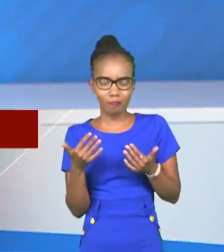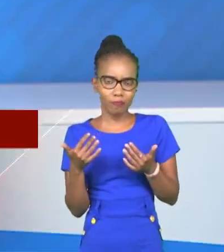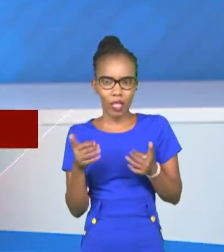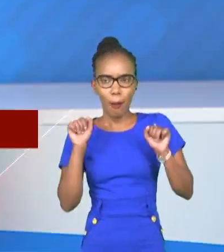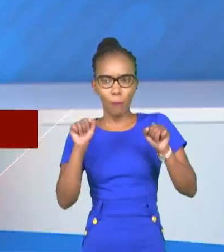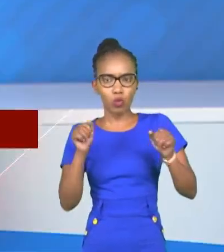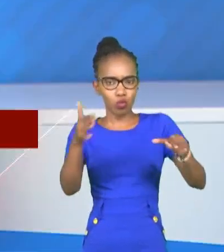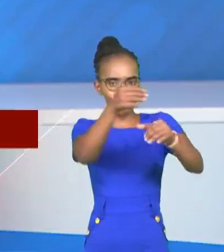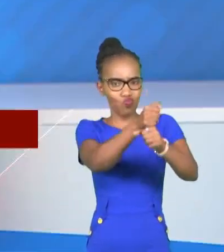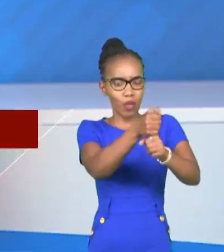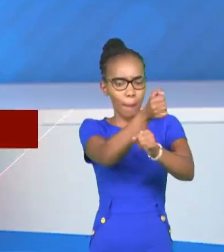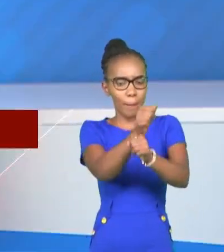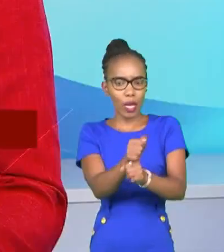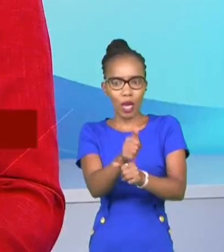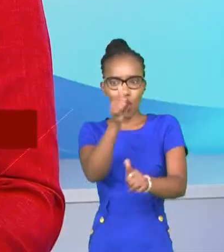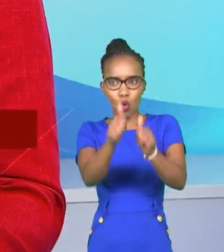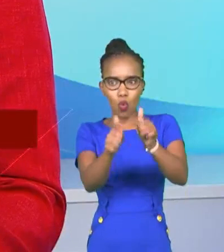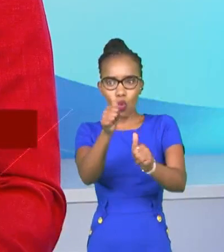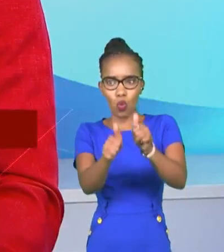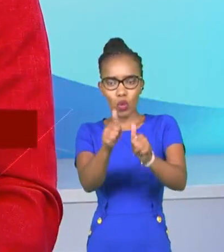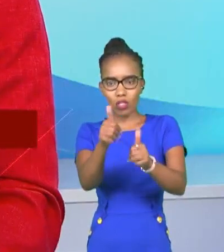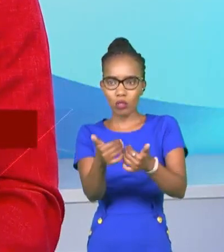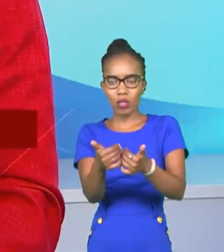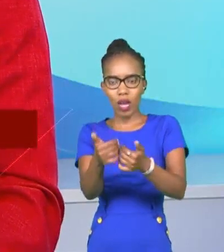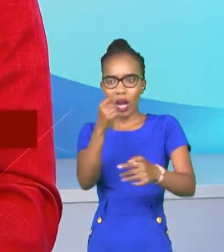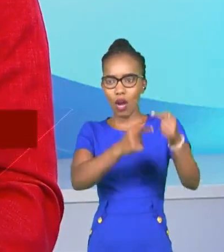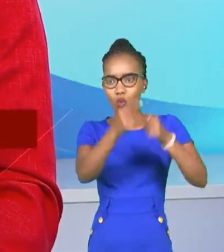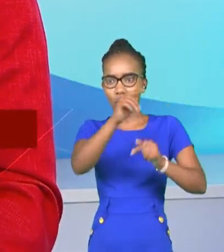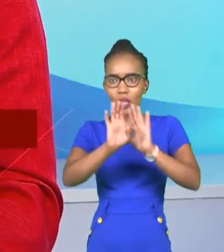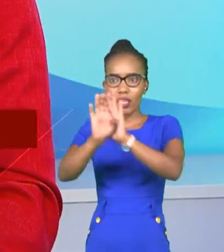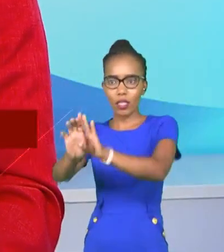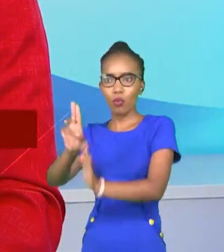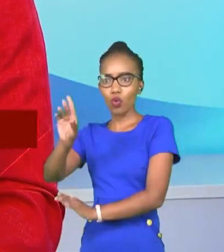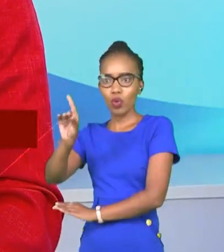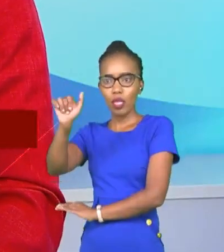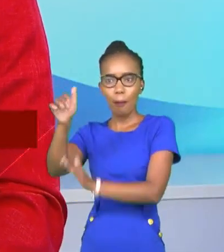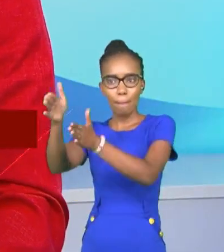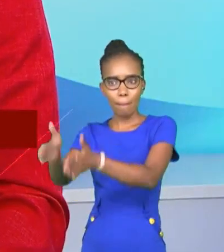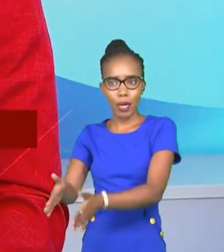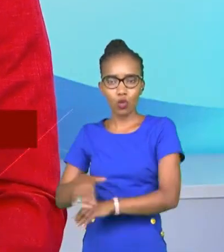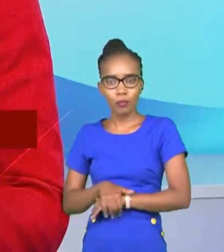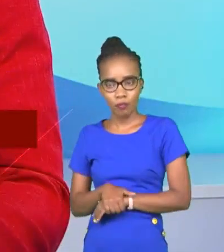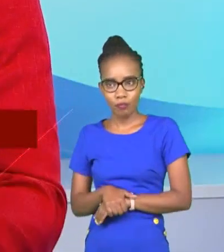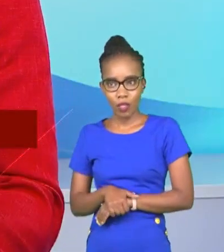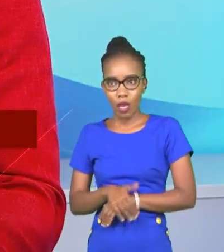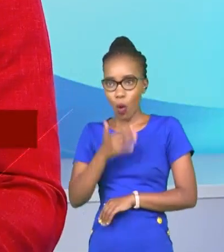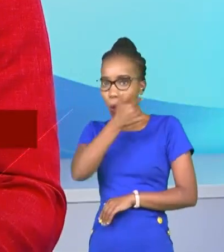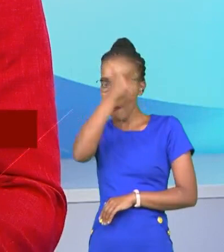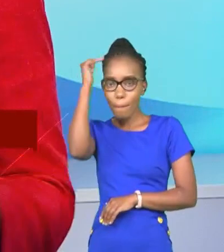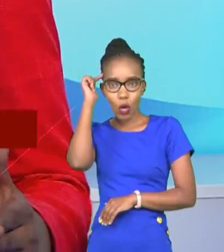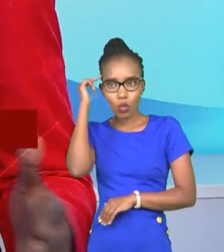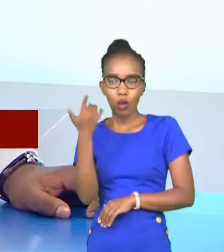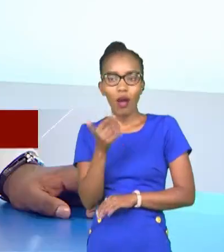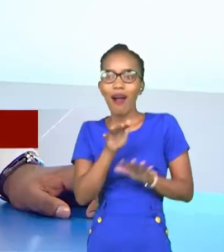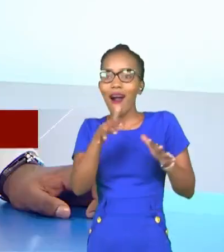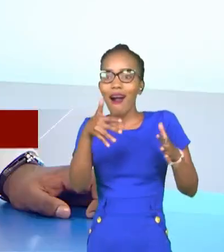a coalition that can defeat a serious candidate. For example, the UDA candidate, because of